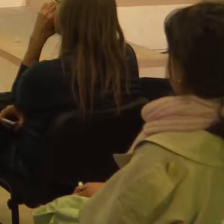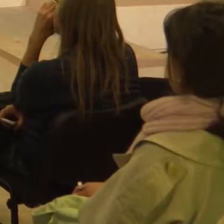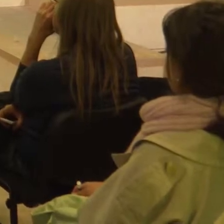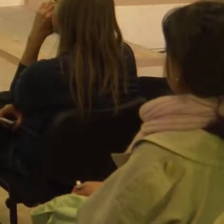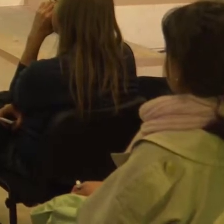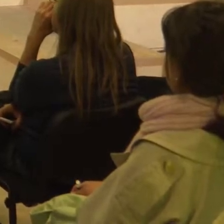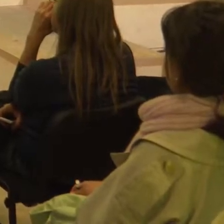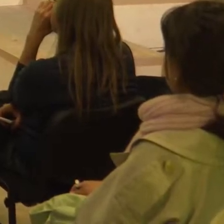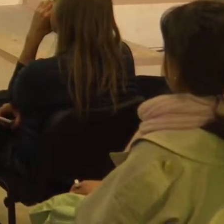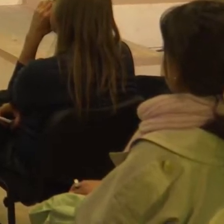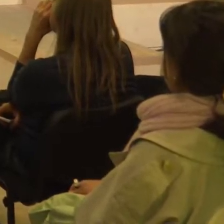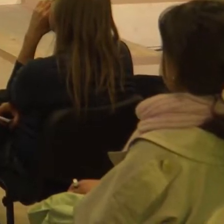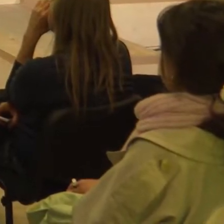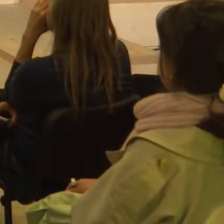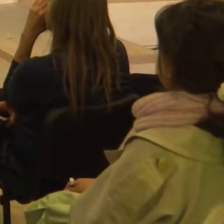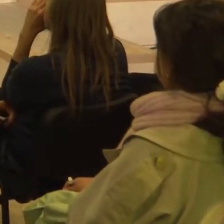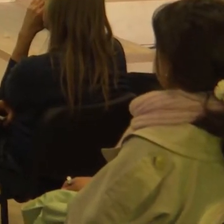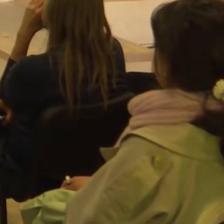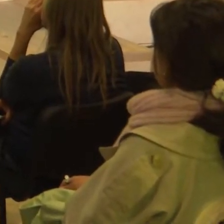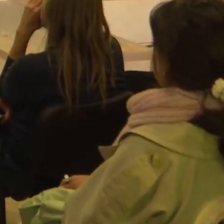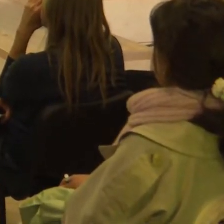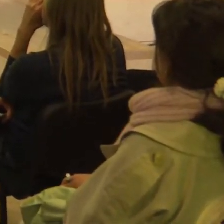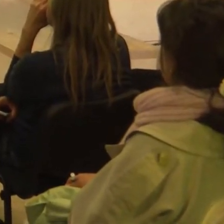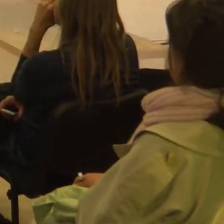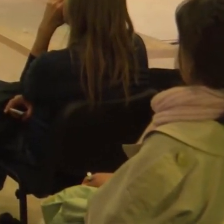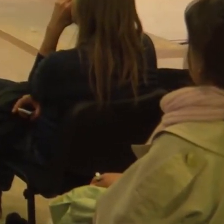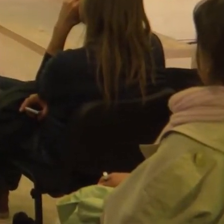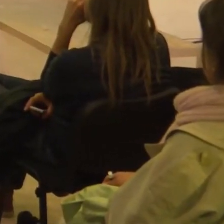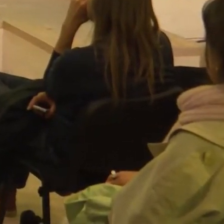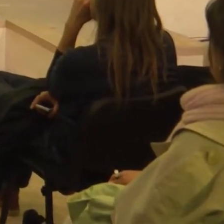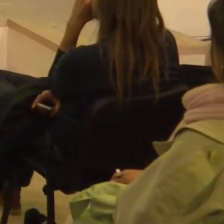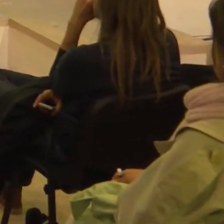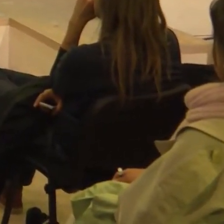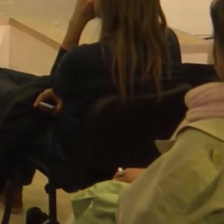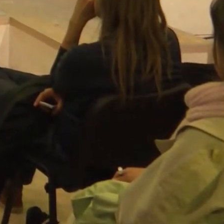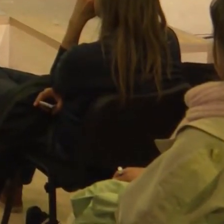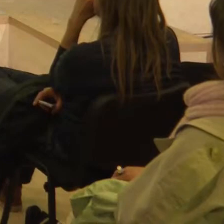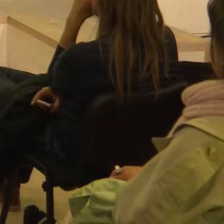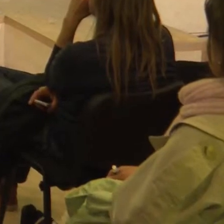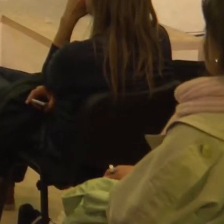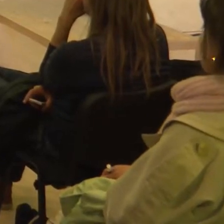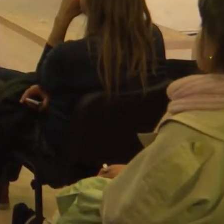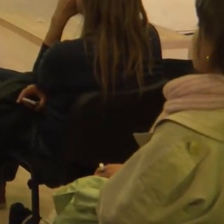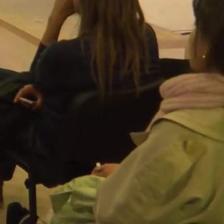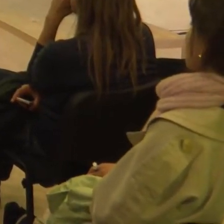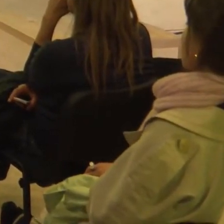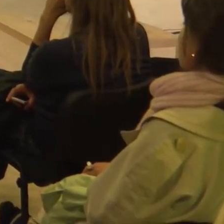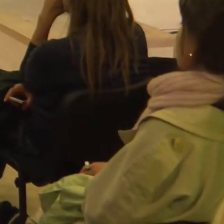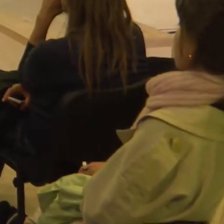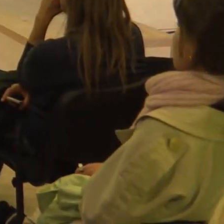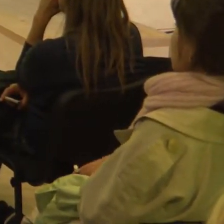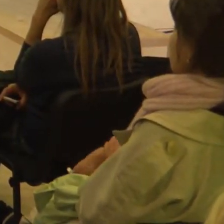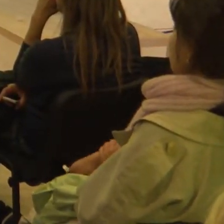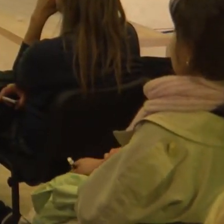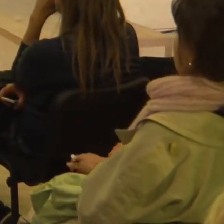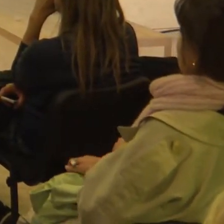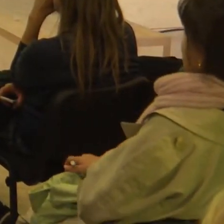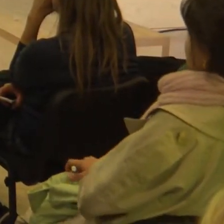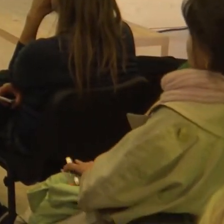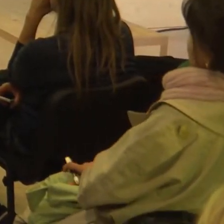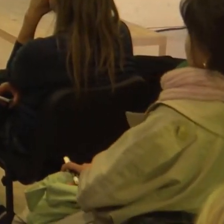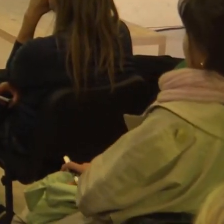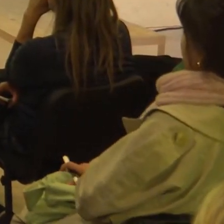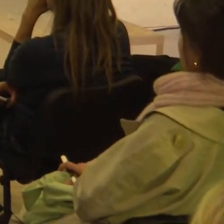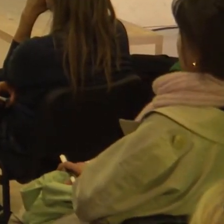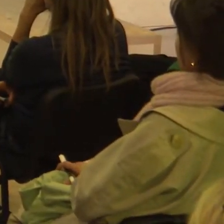ago, propounds, artistic manifestations are the social relations in the vicinity of persons, objects, and